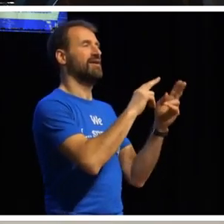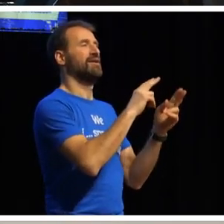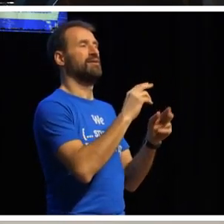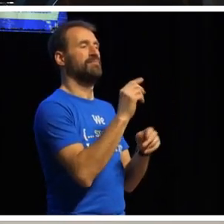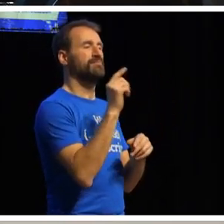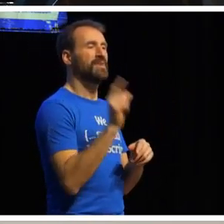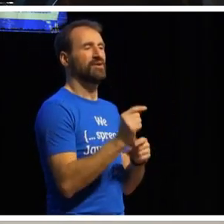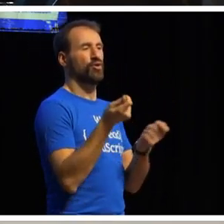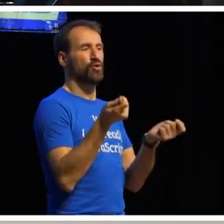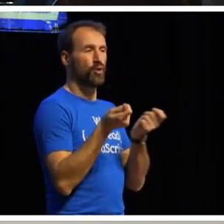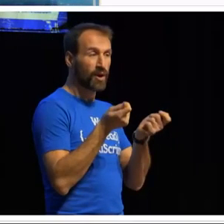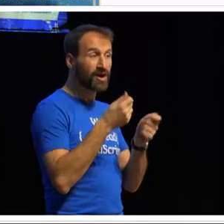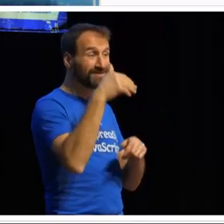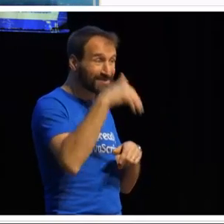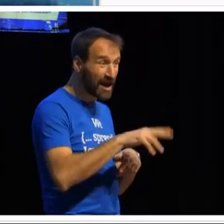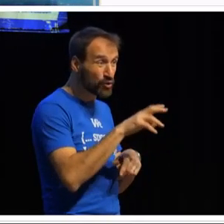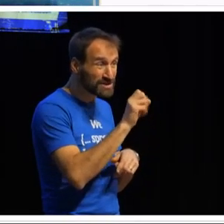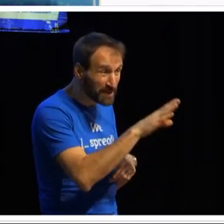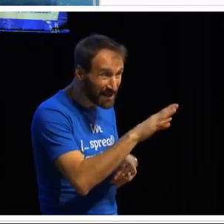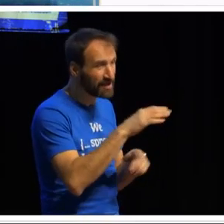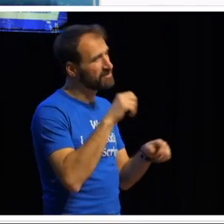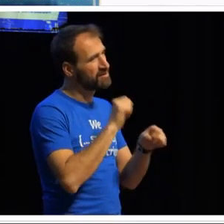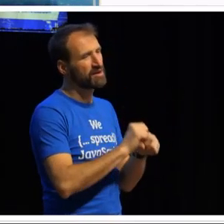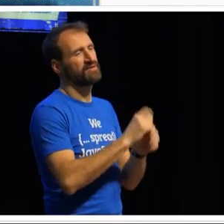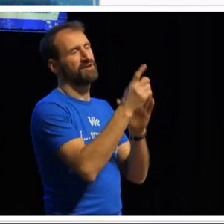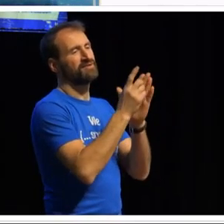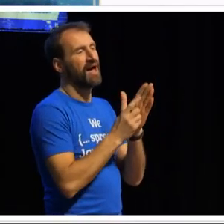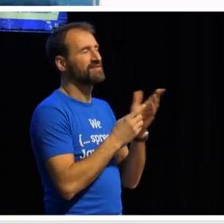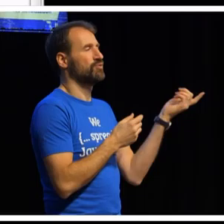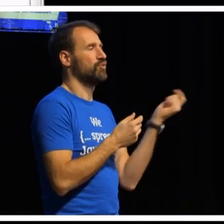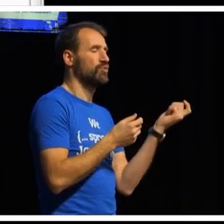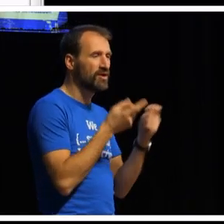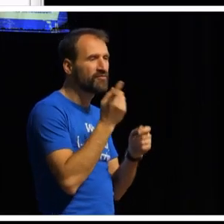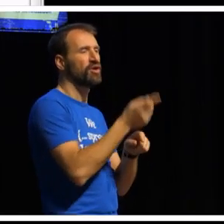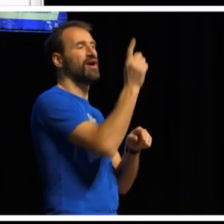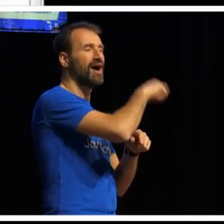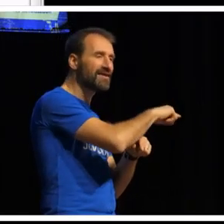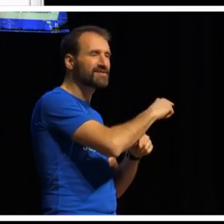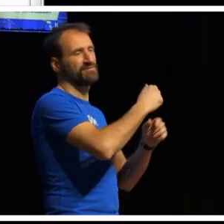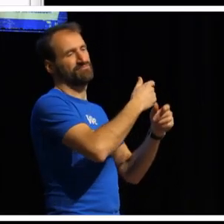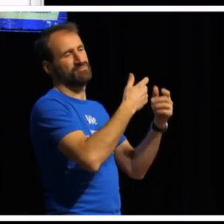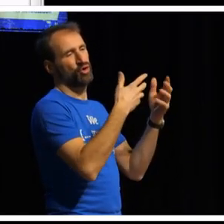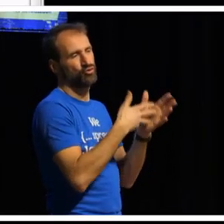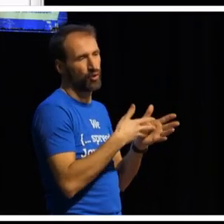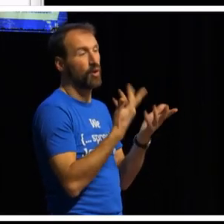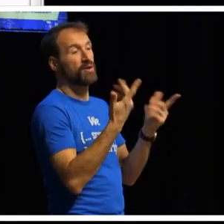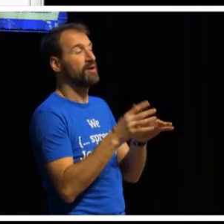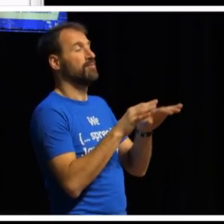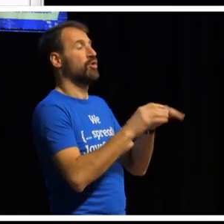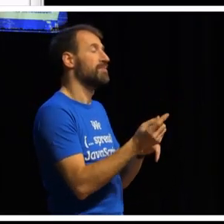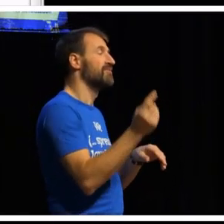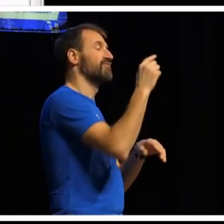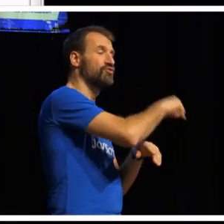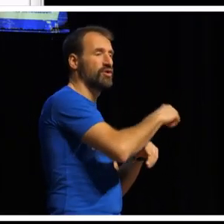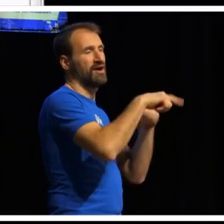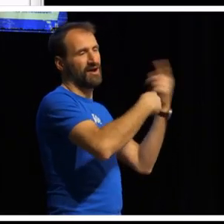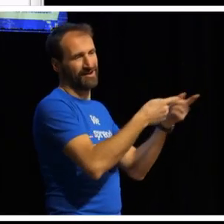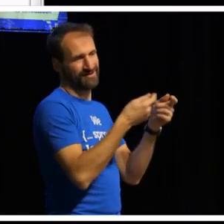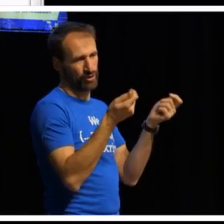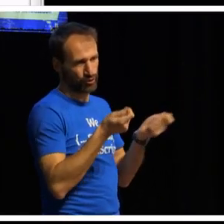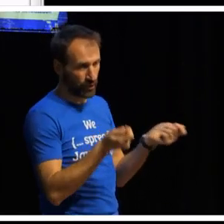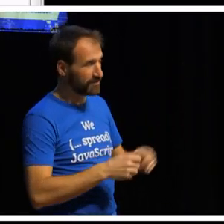then that takes data, and it's able to program the other microcontroller. So getting started with it looks a bit like this.